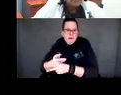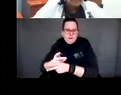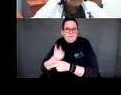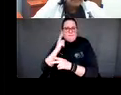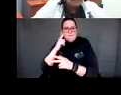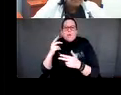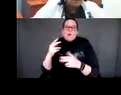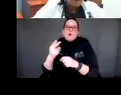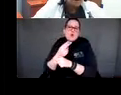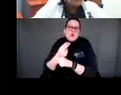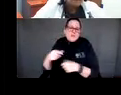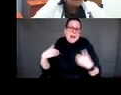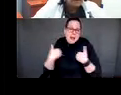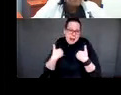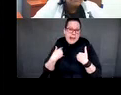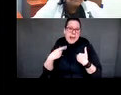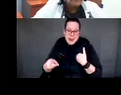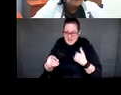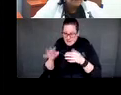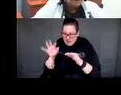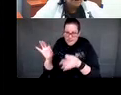animal models